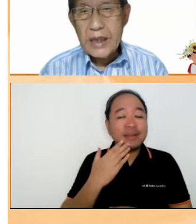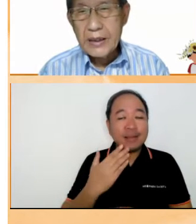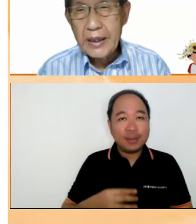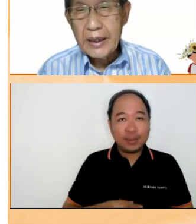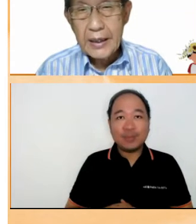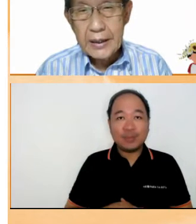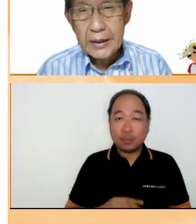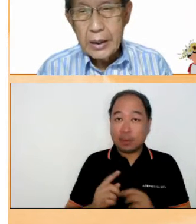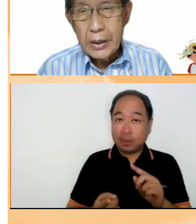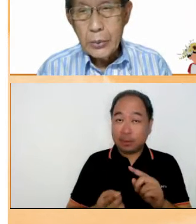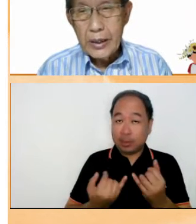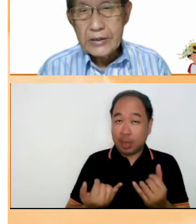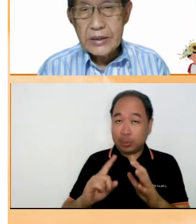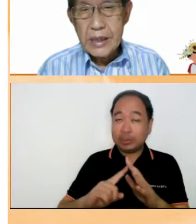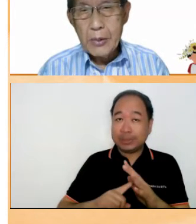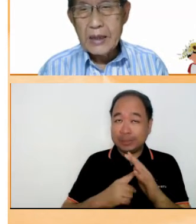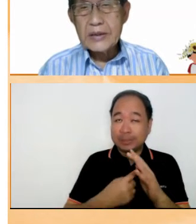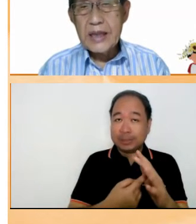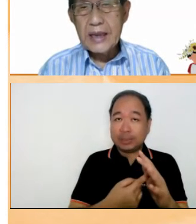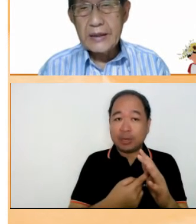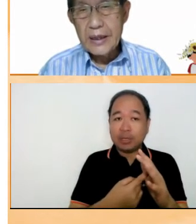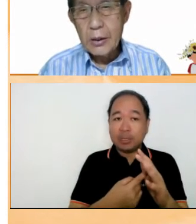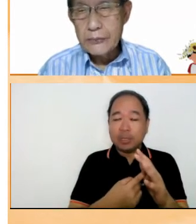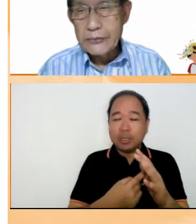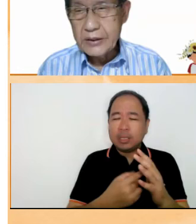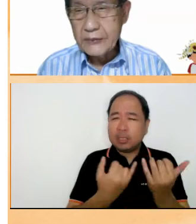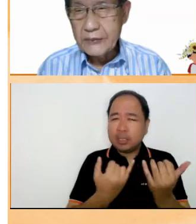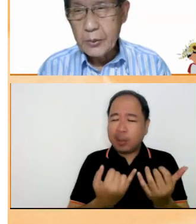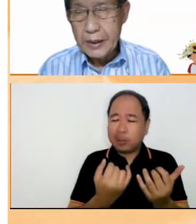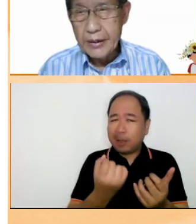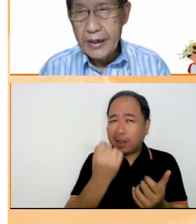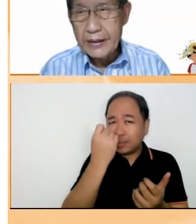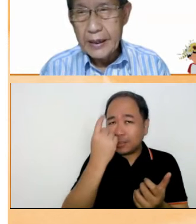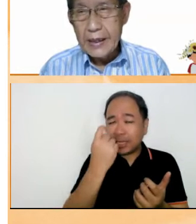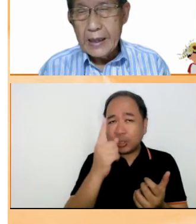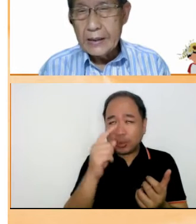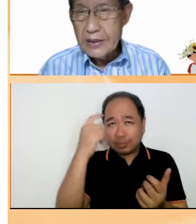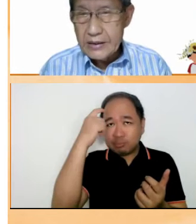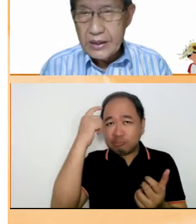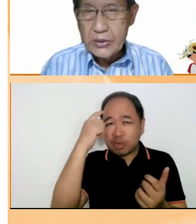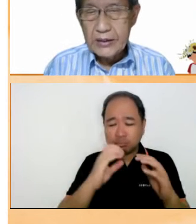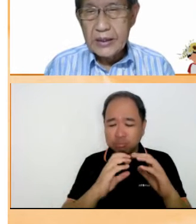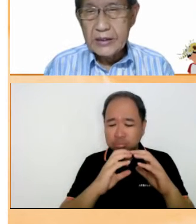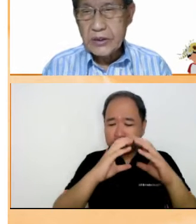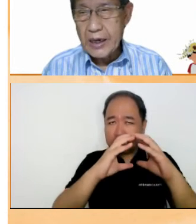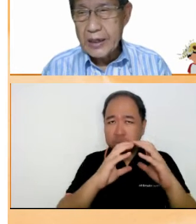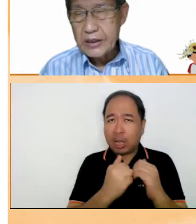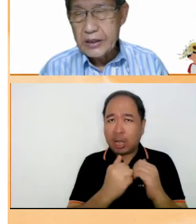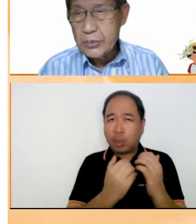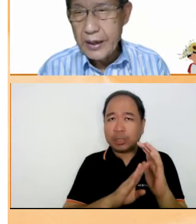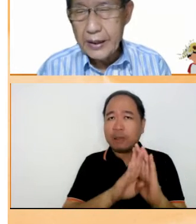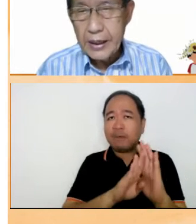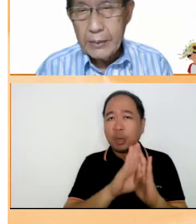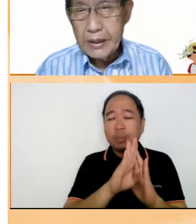We're starting with some understanding of the developing brain. And just as well that to start